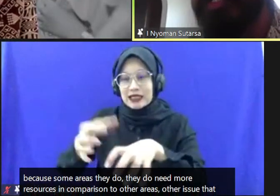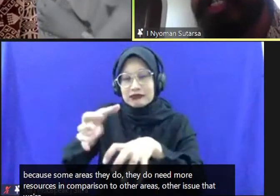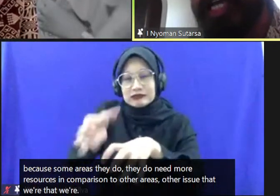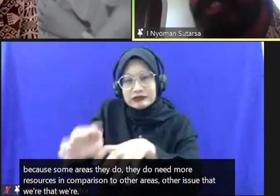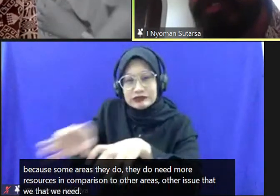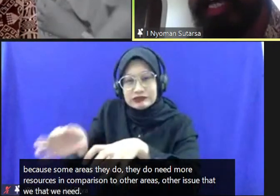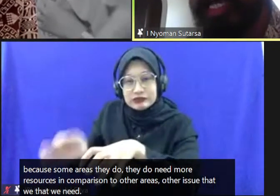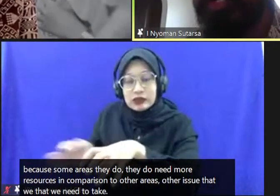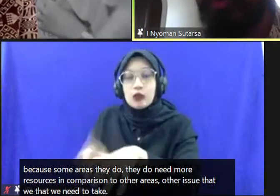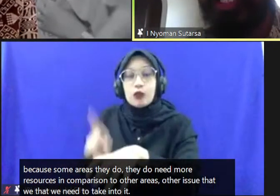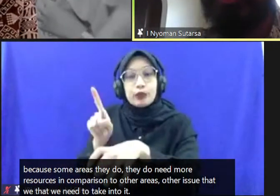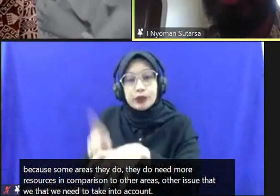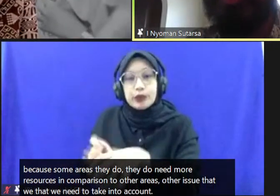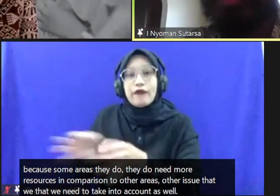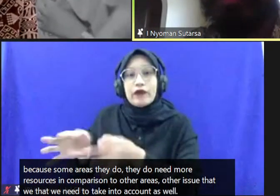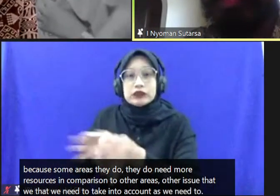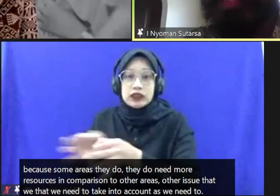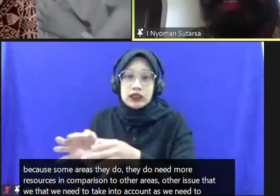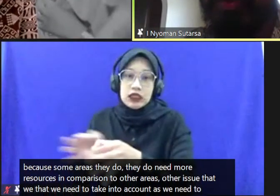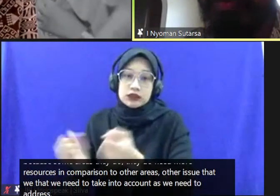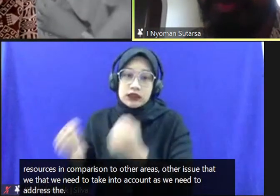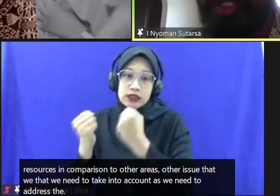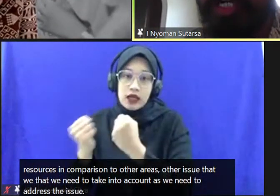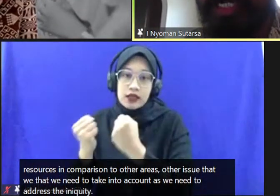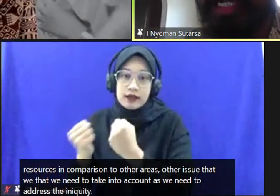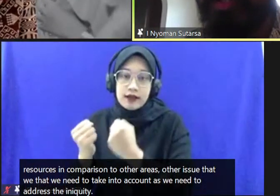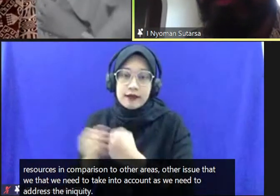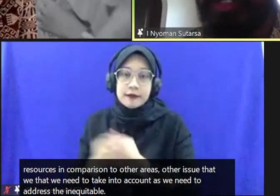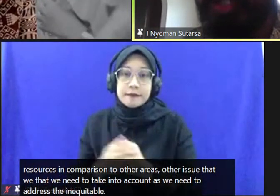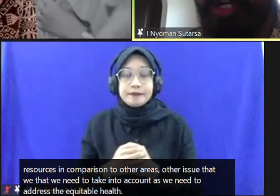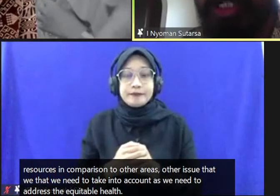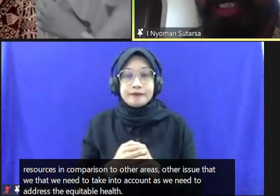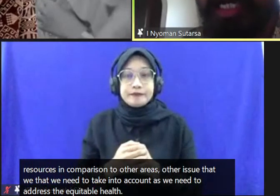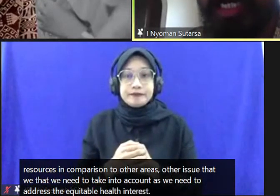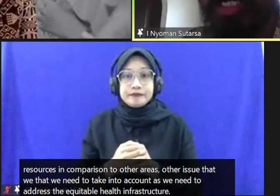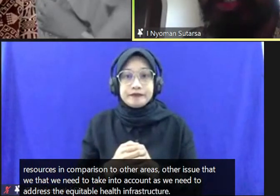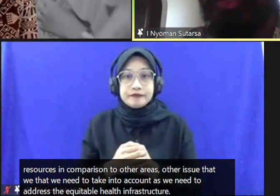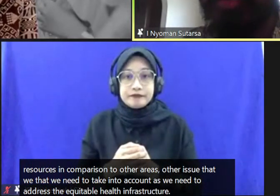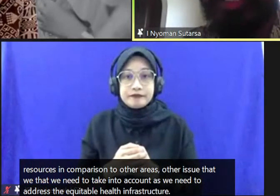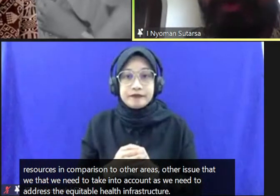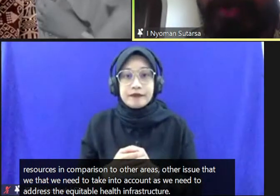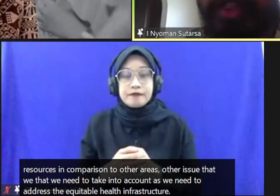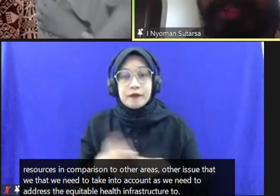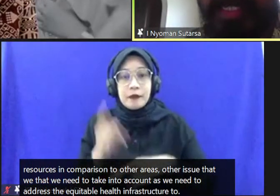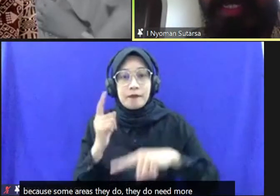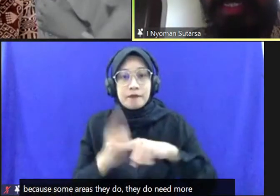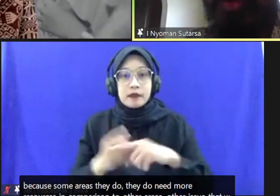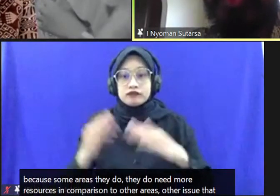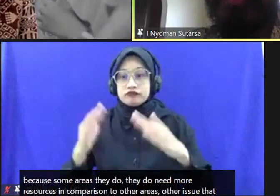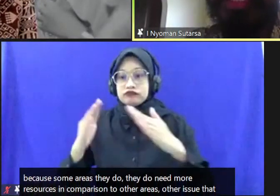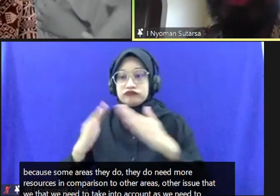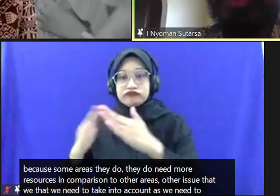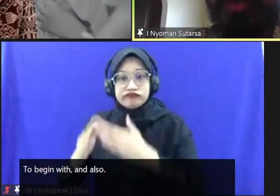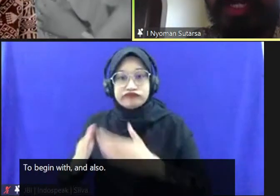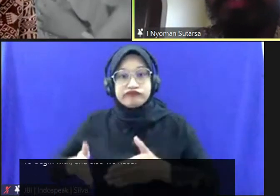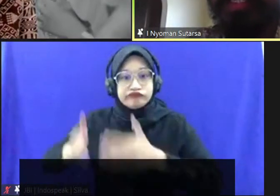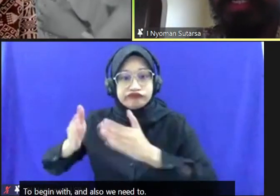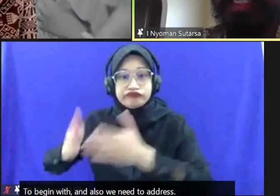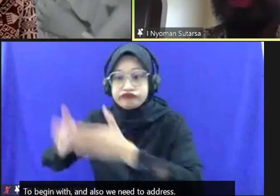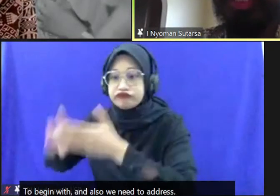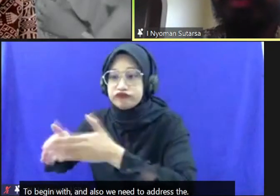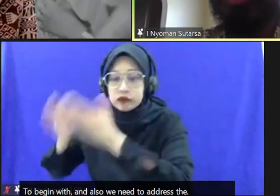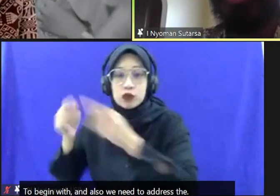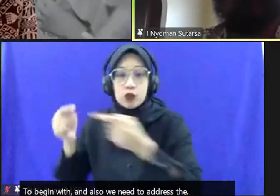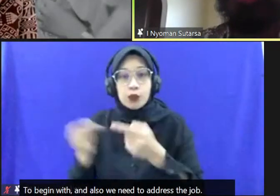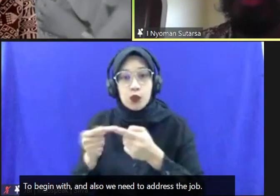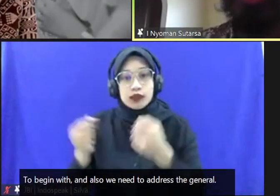we need to take into account is we need to address the inequitable health infrastructure to begin with. And also we need to address